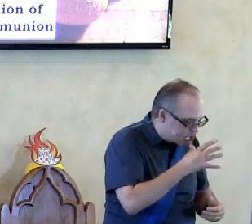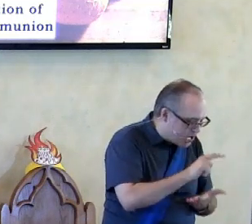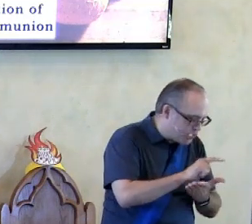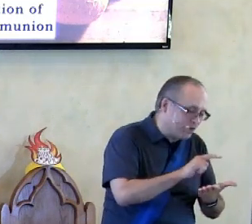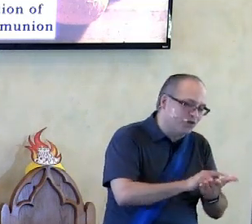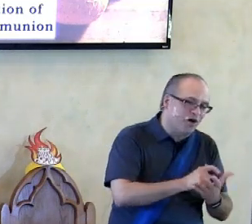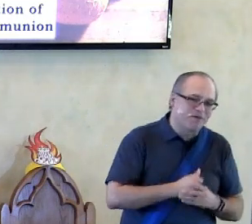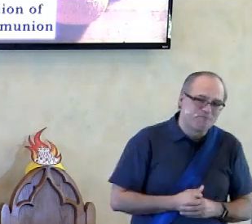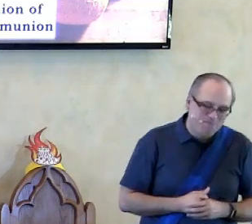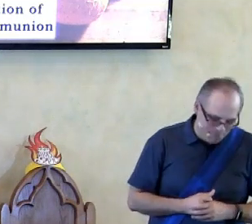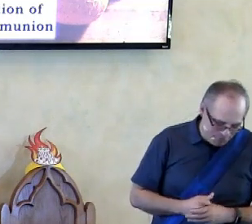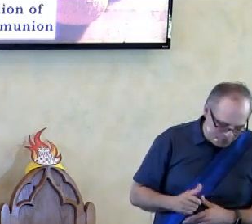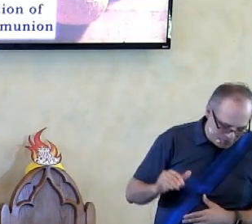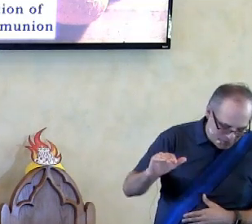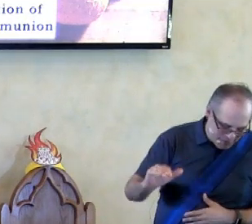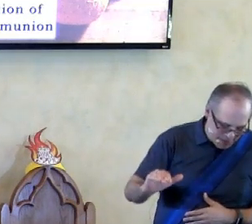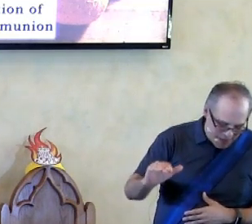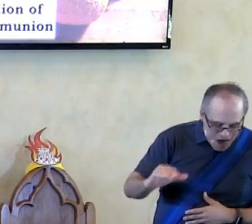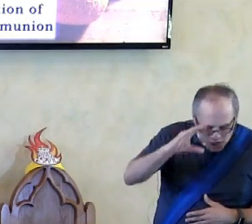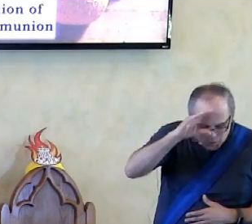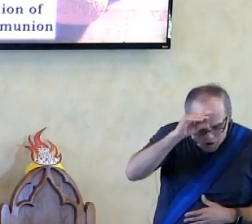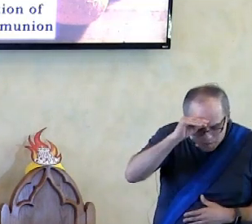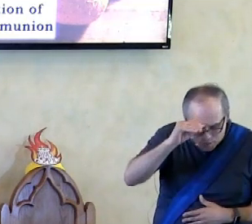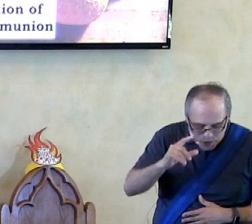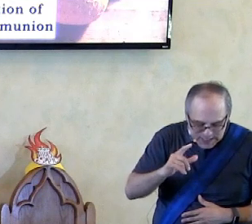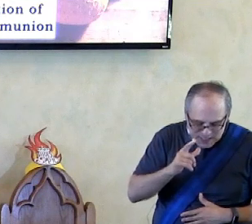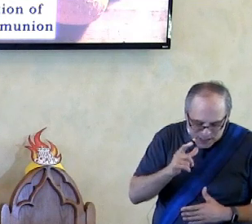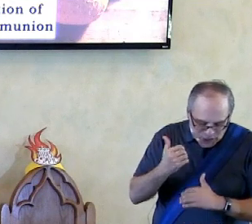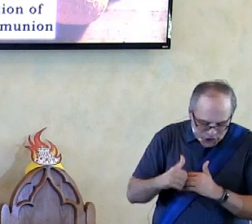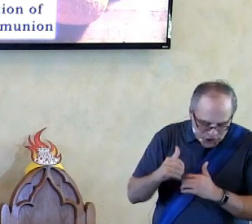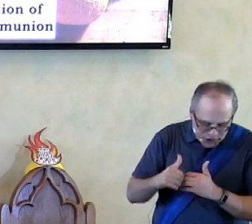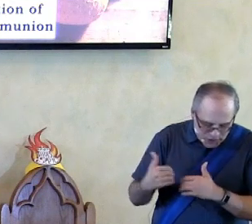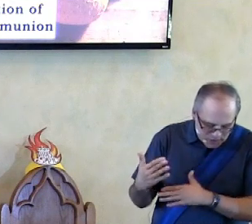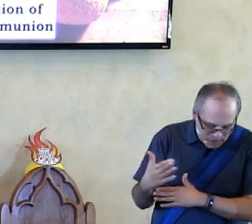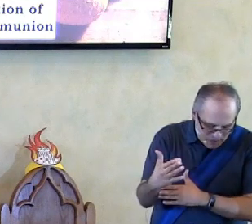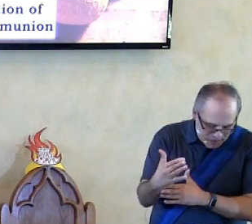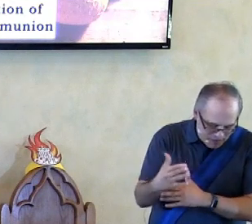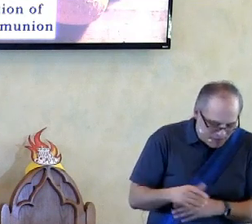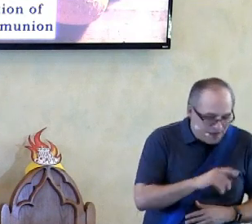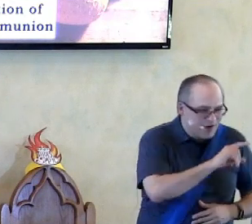Peter's mother-in-law, a small boy's lunch,